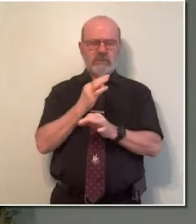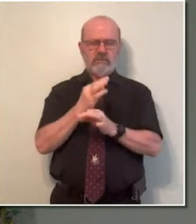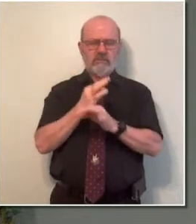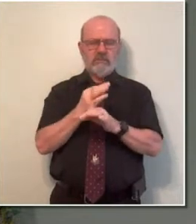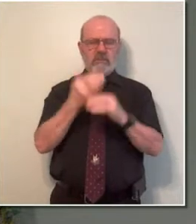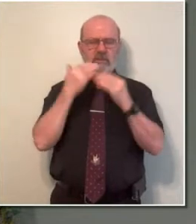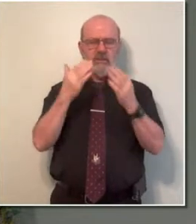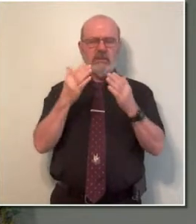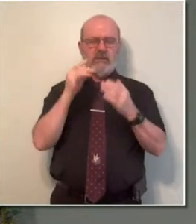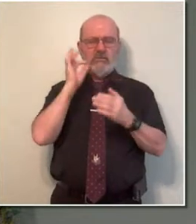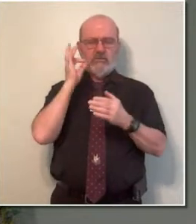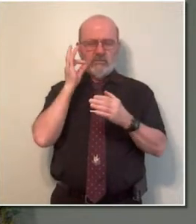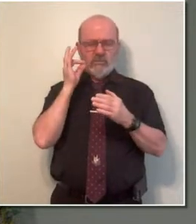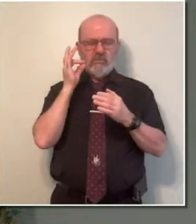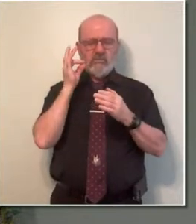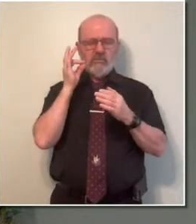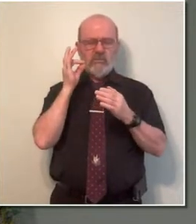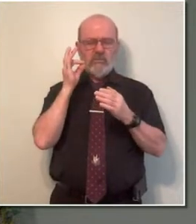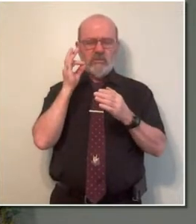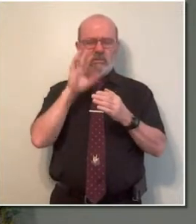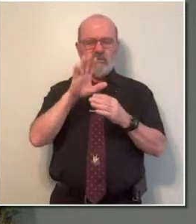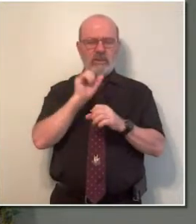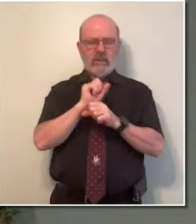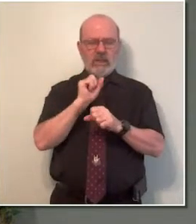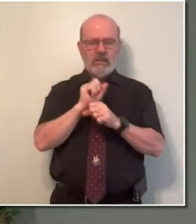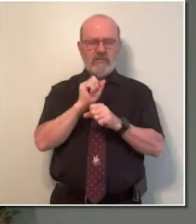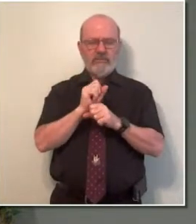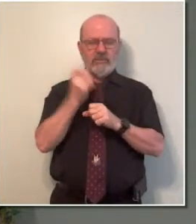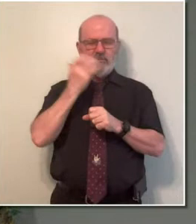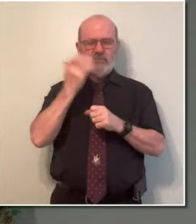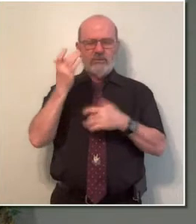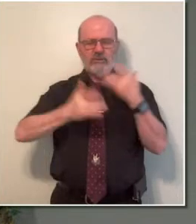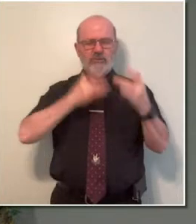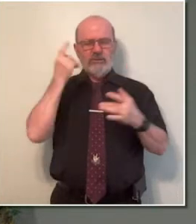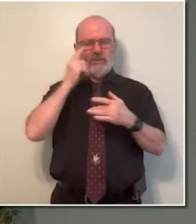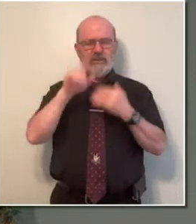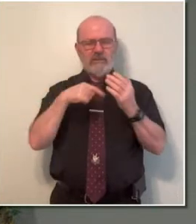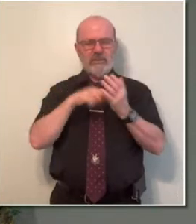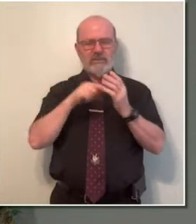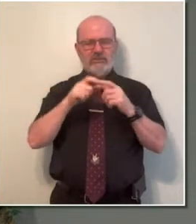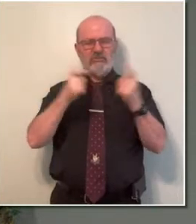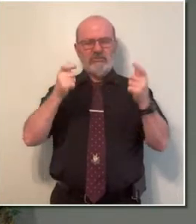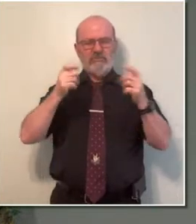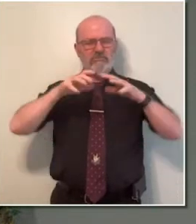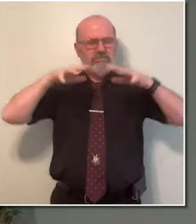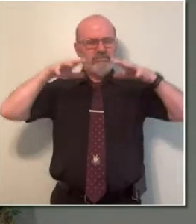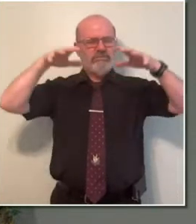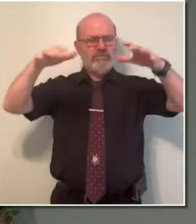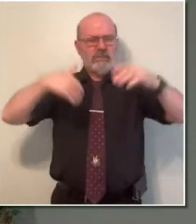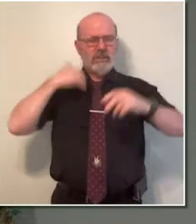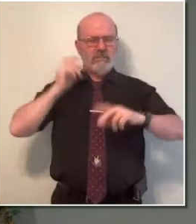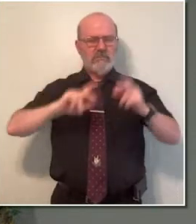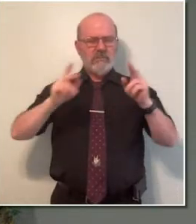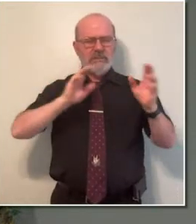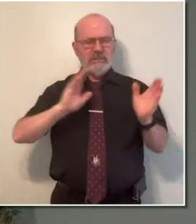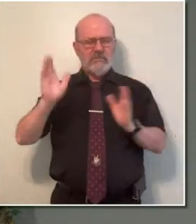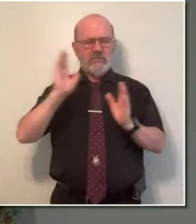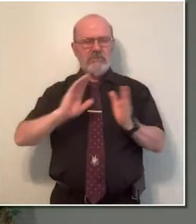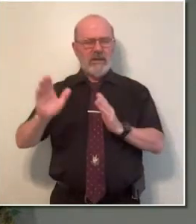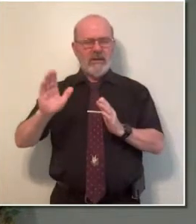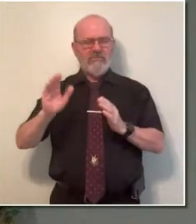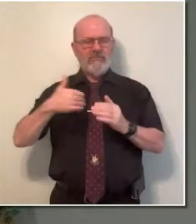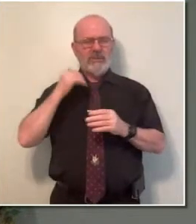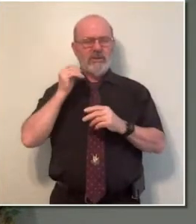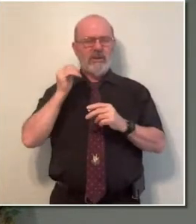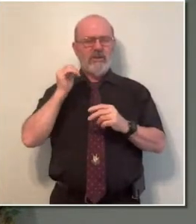the fruit of their labor. What a joy to think about this great host of young people that are preparing for ministry.